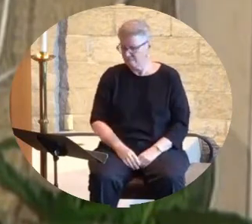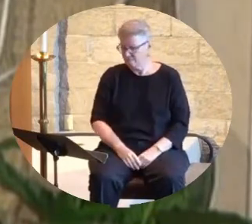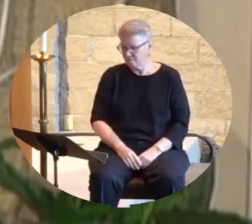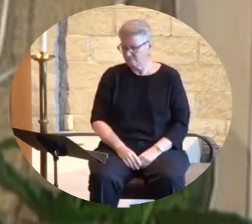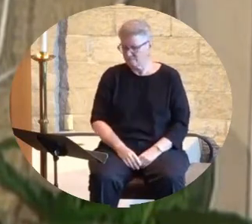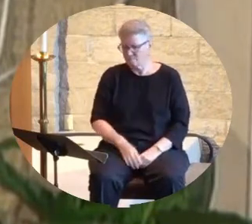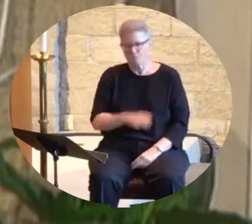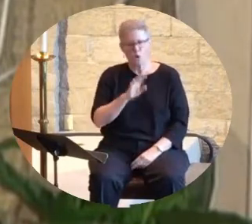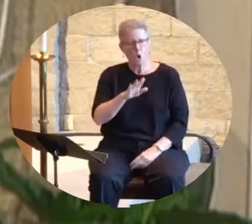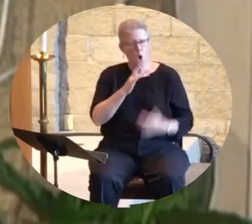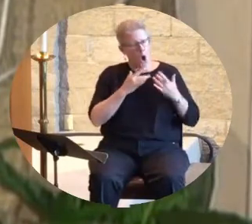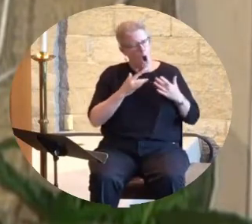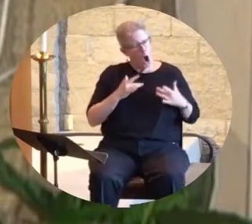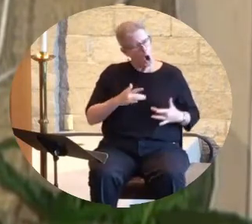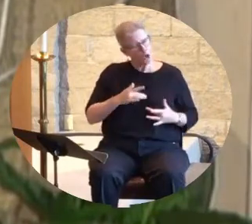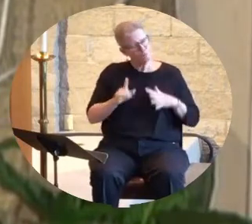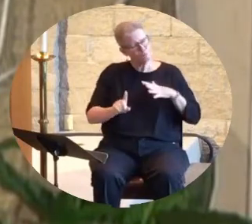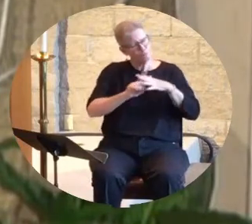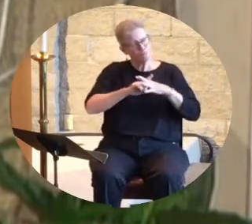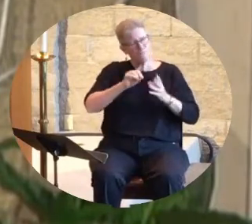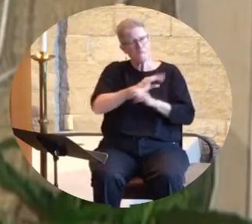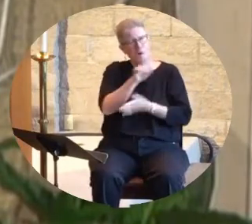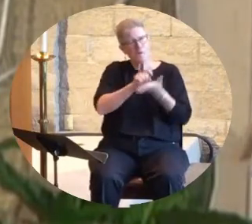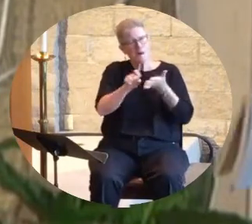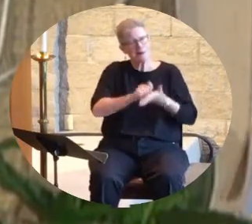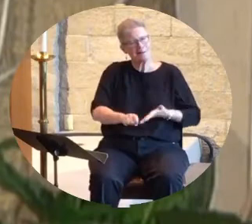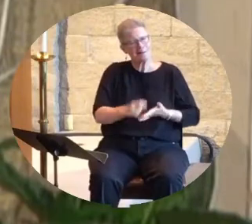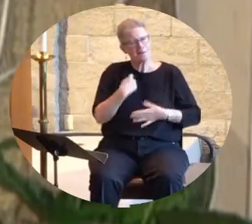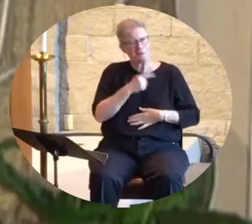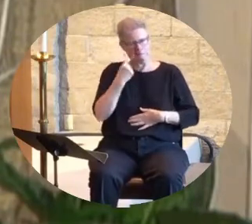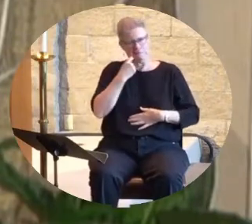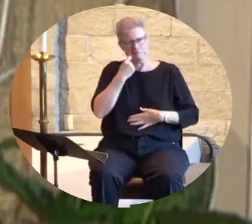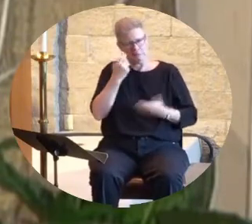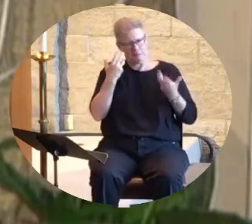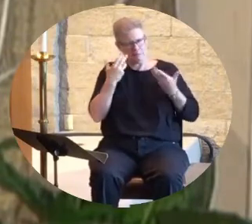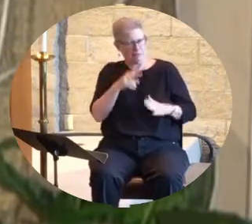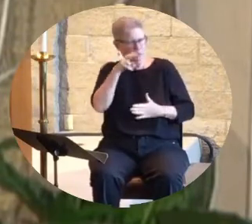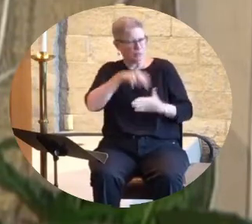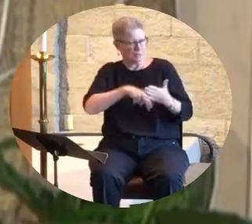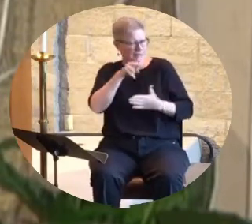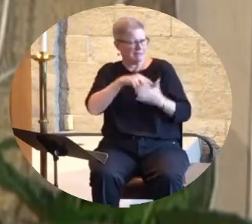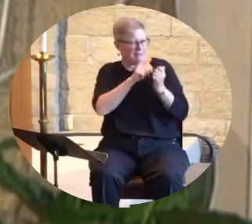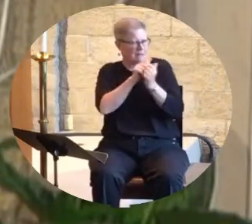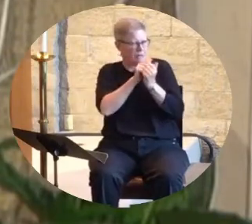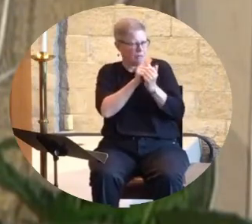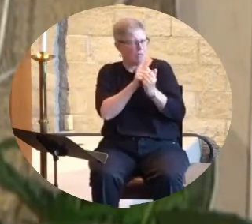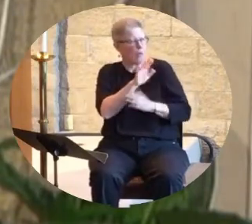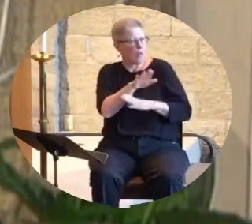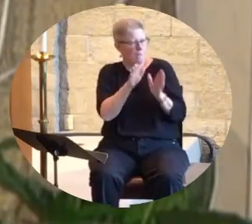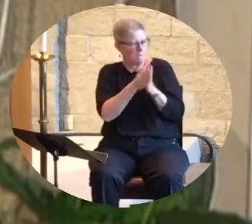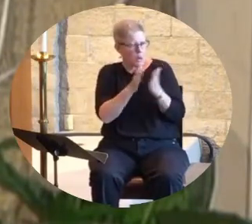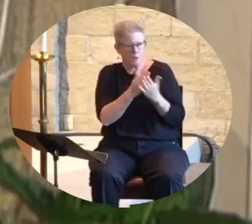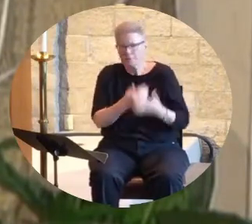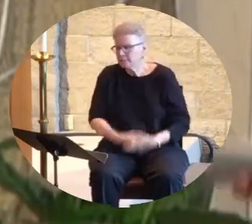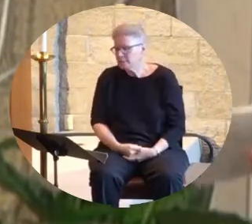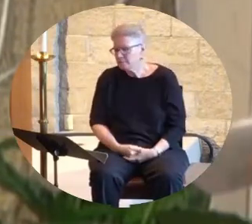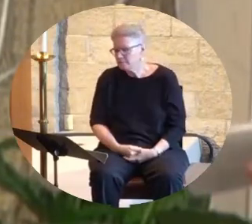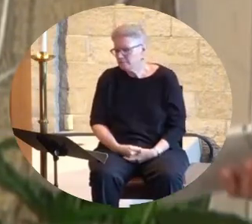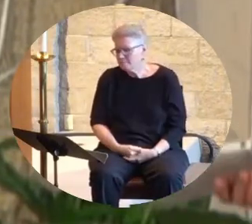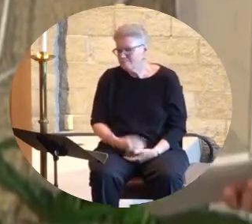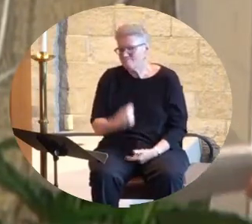in her writings. We just finished a book of hers, How to Let God Help You. What a powerful book. And I kept wondering, well,